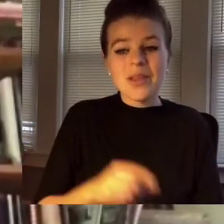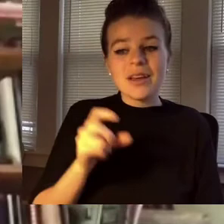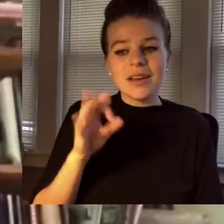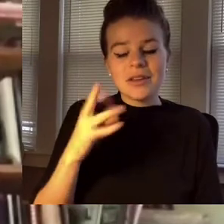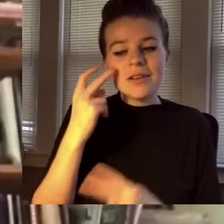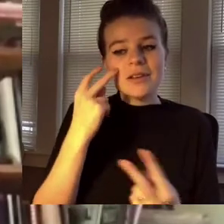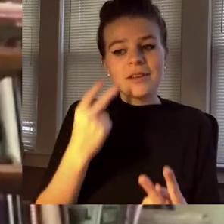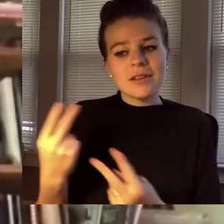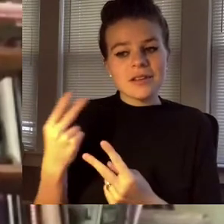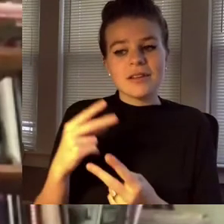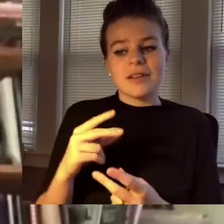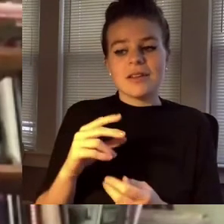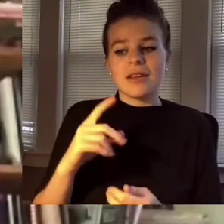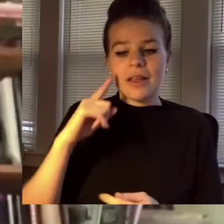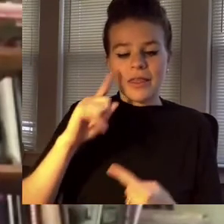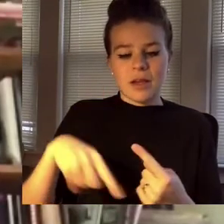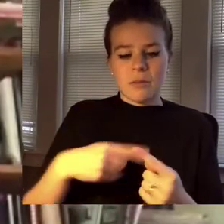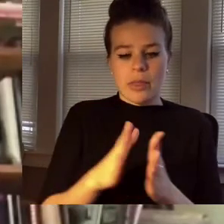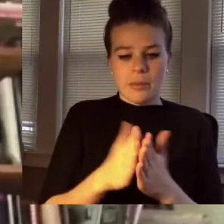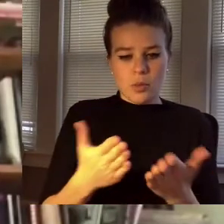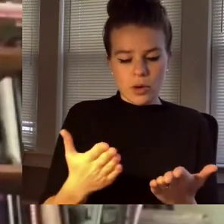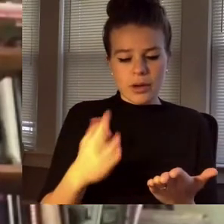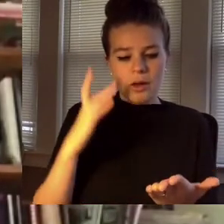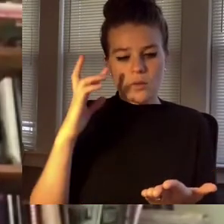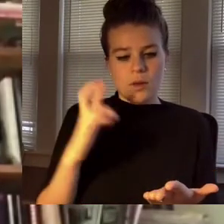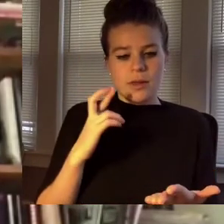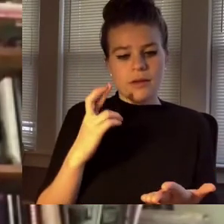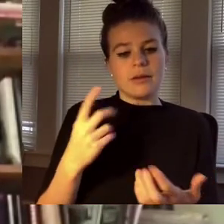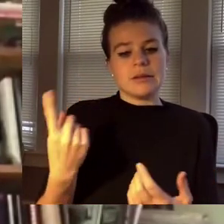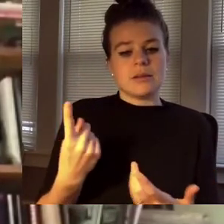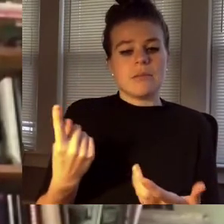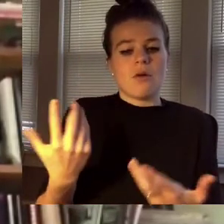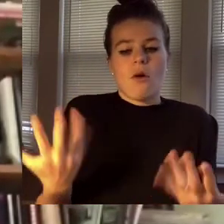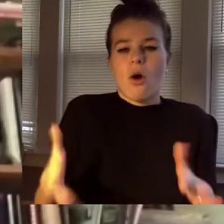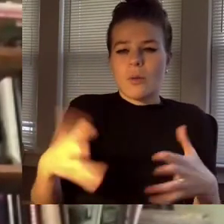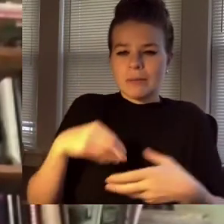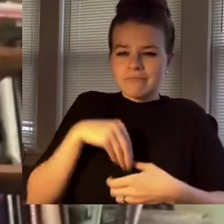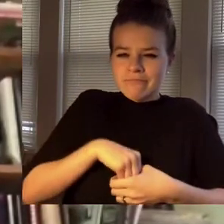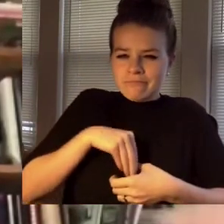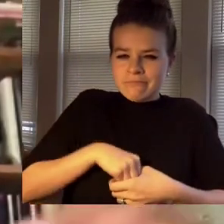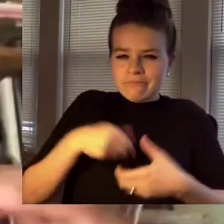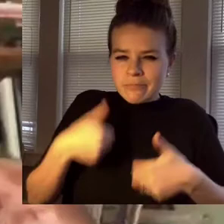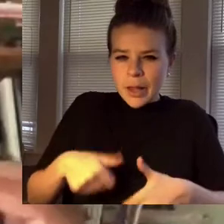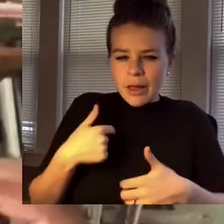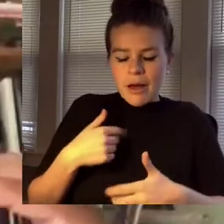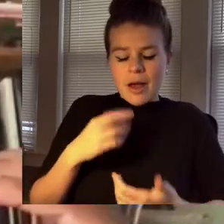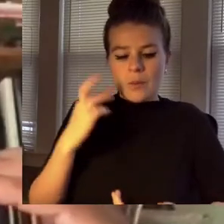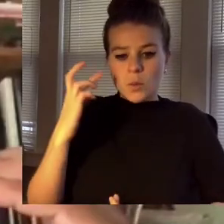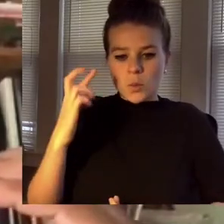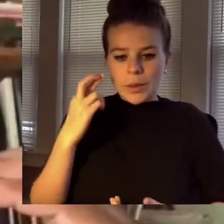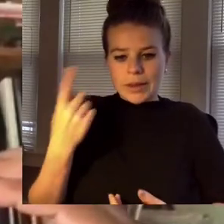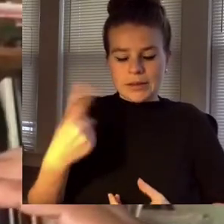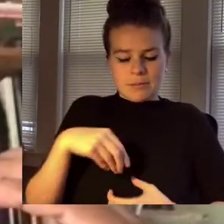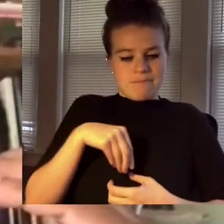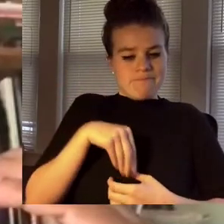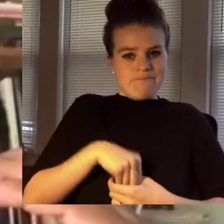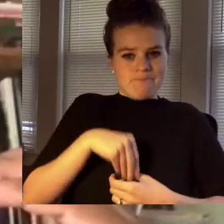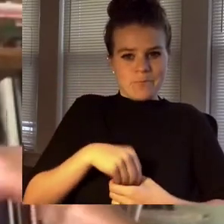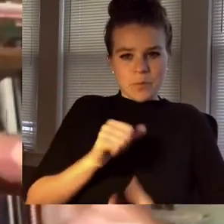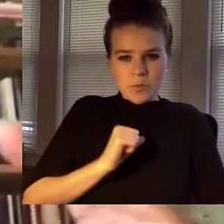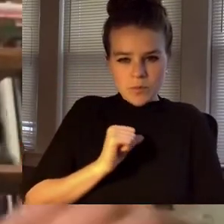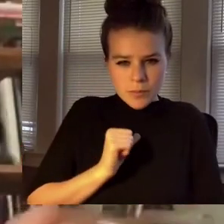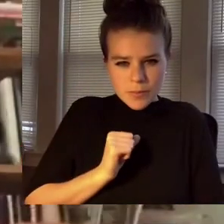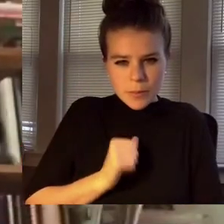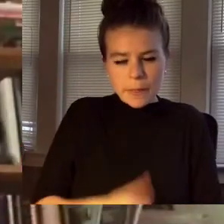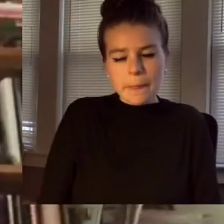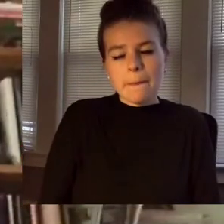that book, I realize that something was formed in me already. I'm discovering something in me already. And